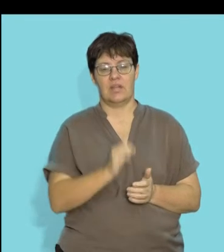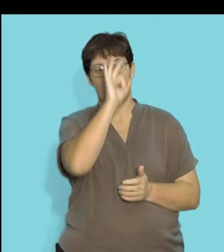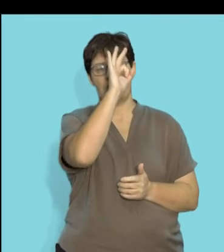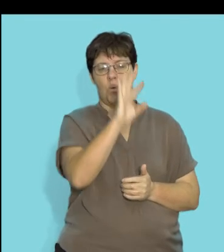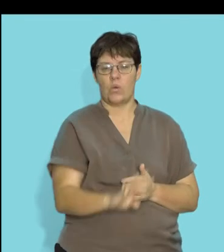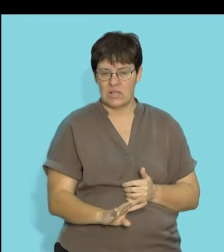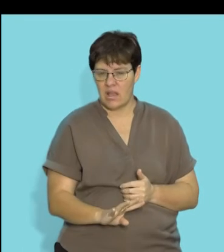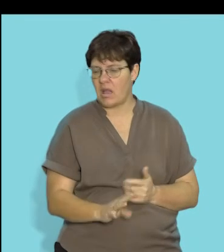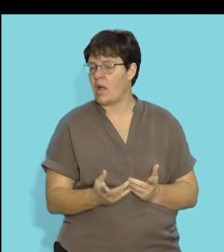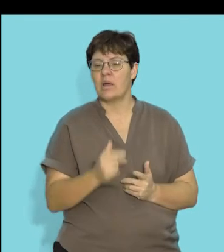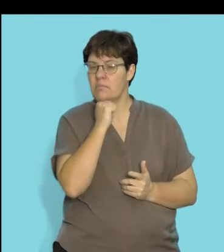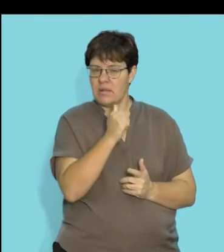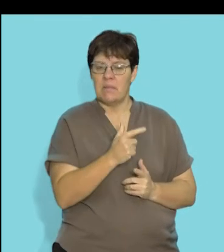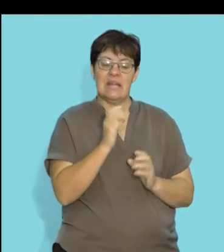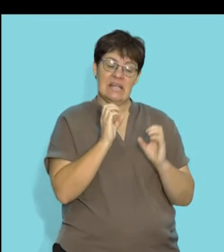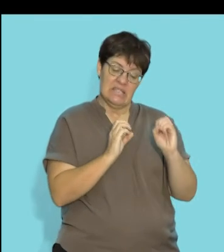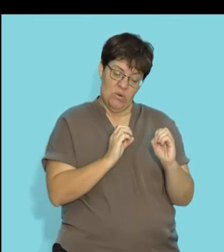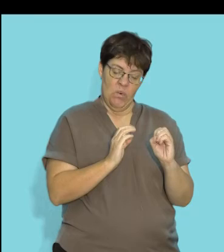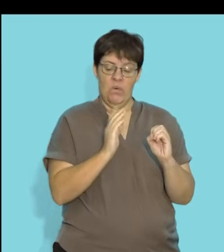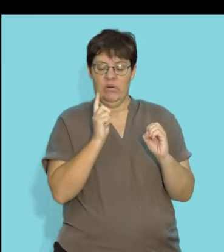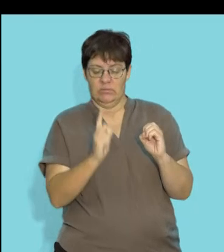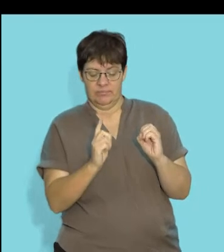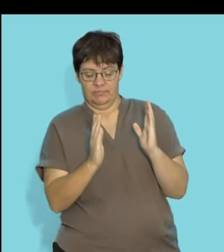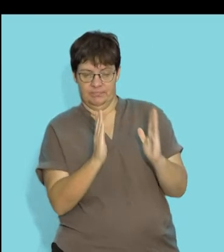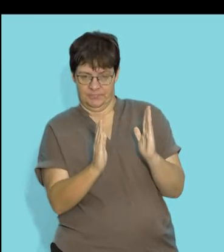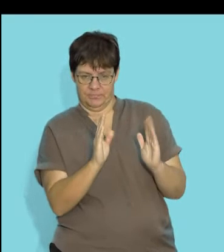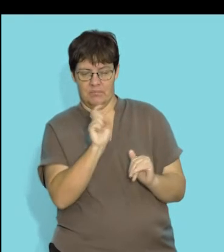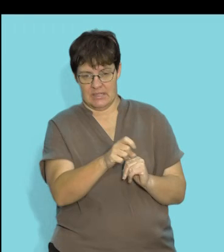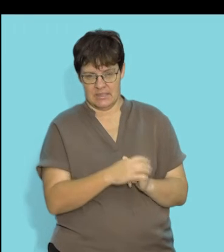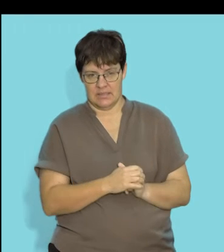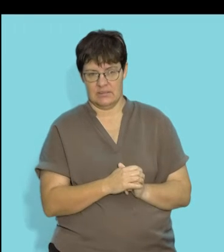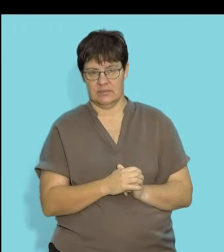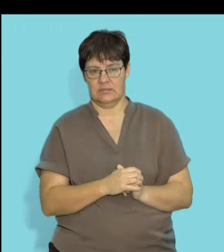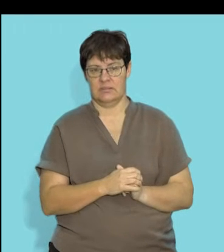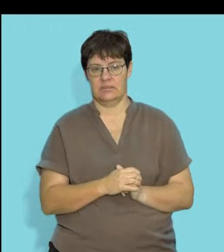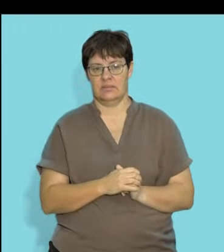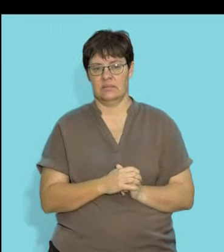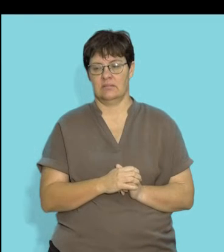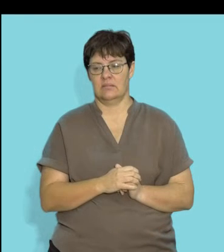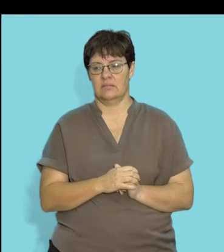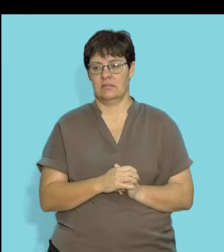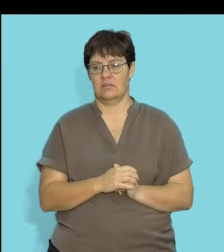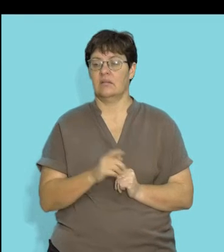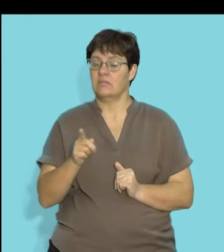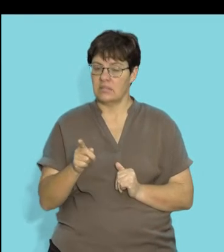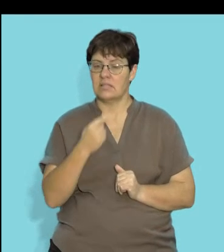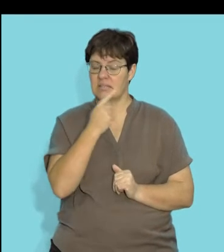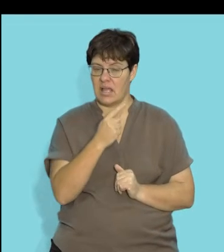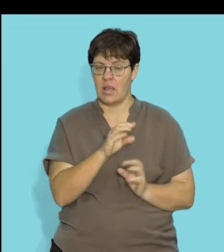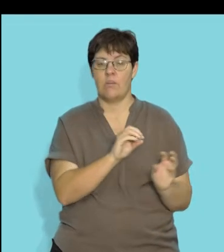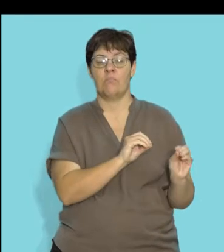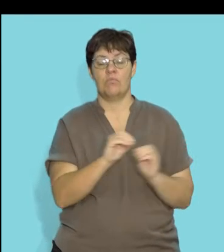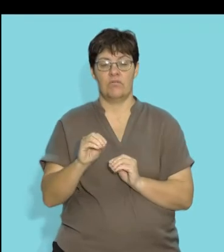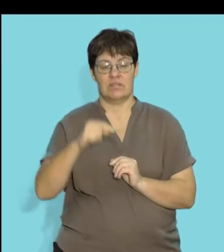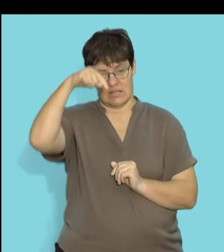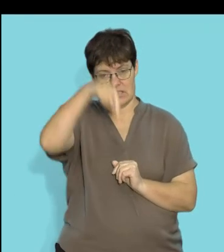can be 3/4, as long as it is just between 0 and the 1 there. And this will